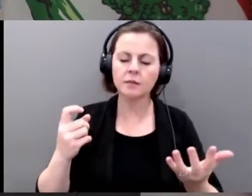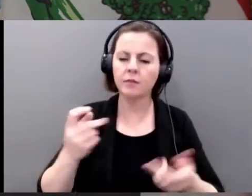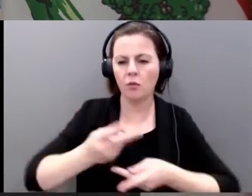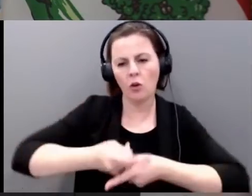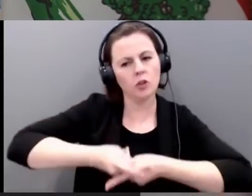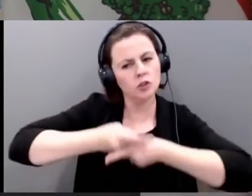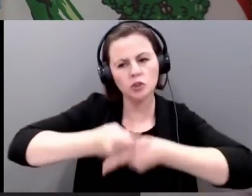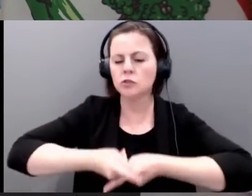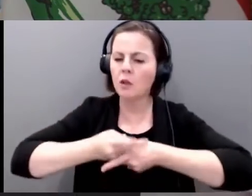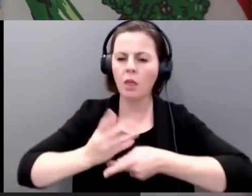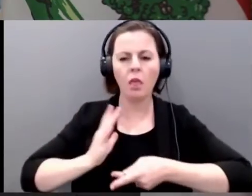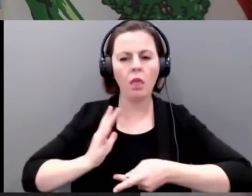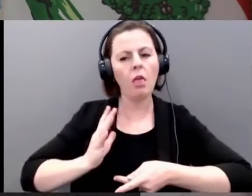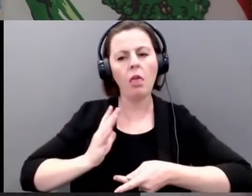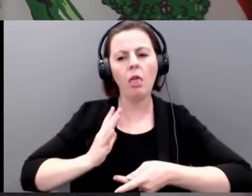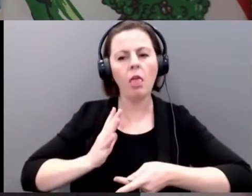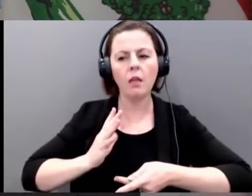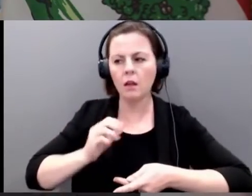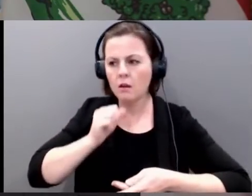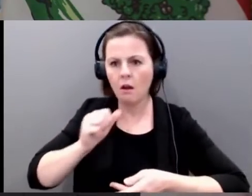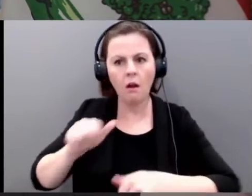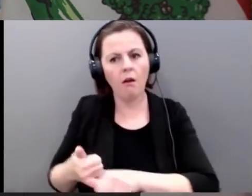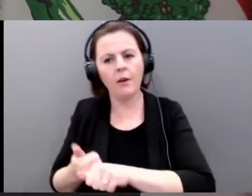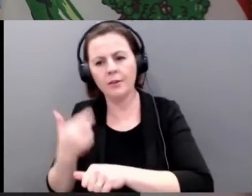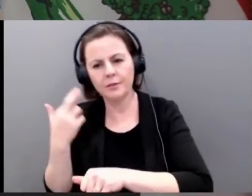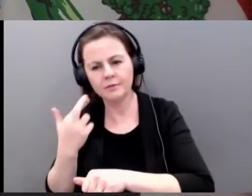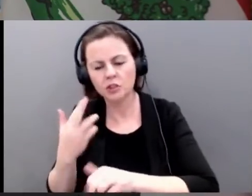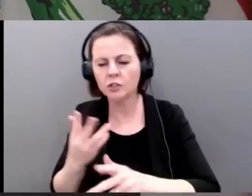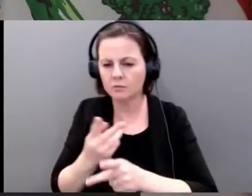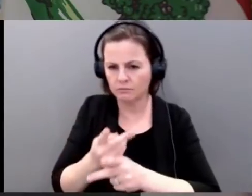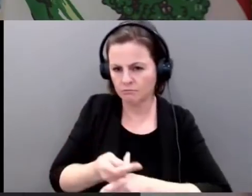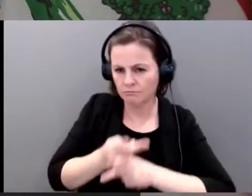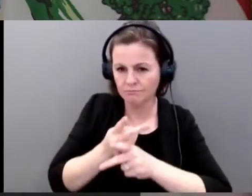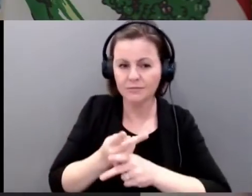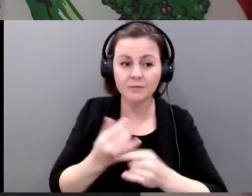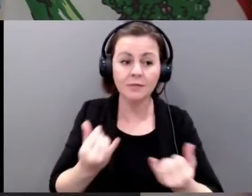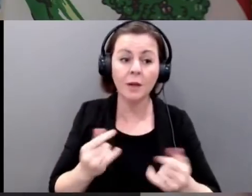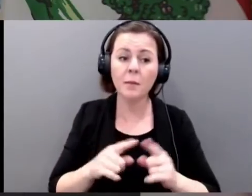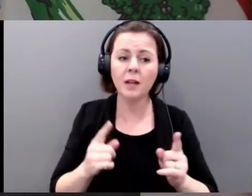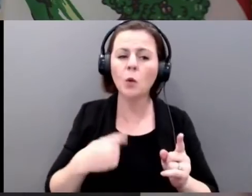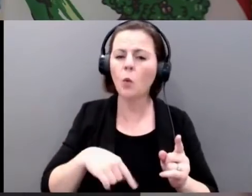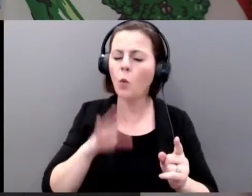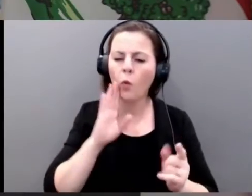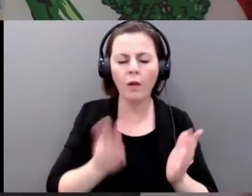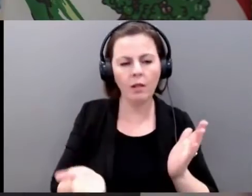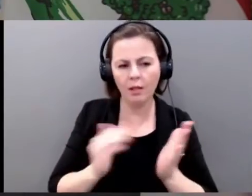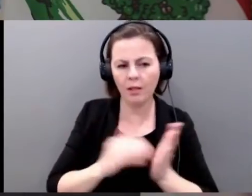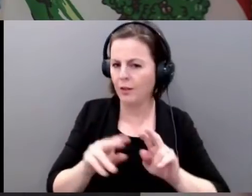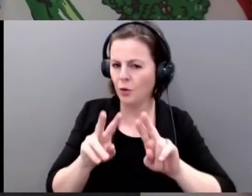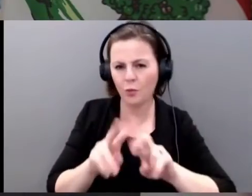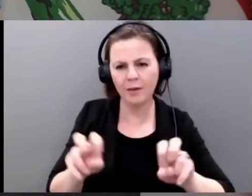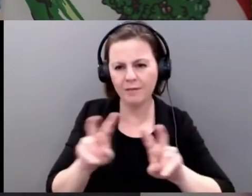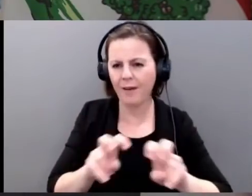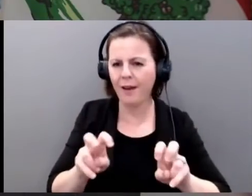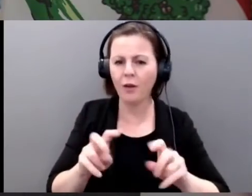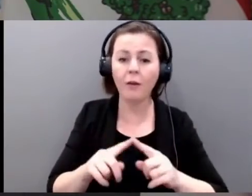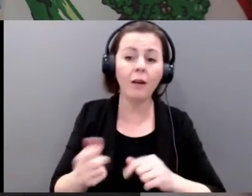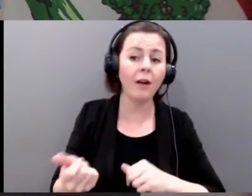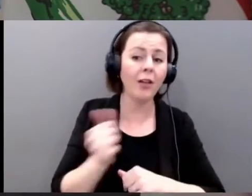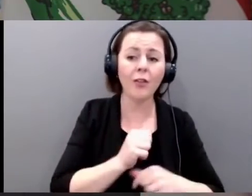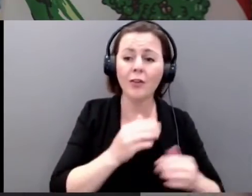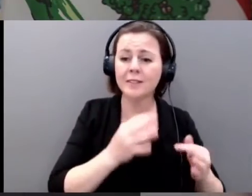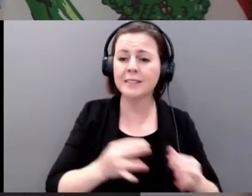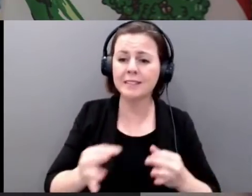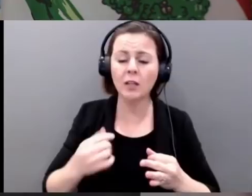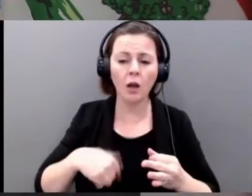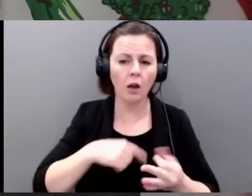proactive, preemptive measure, just where we land today. But we reevaluate these and all these decisions every